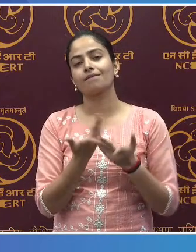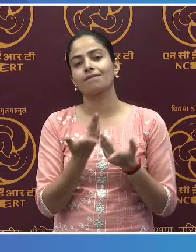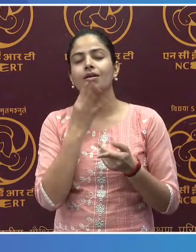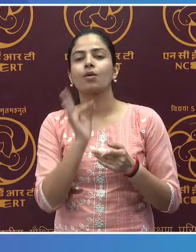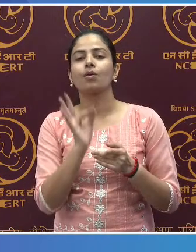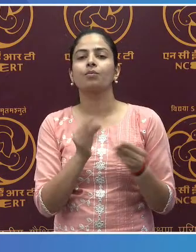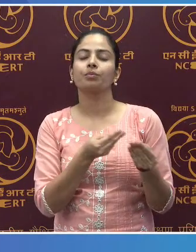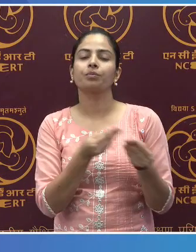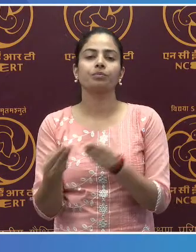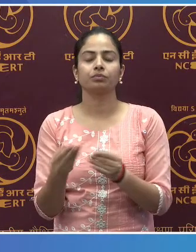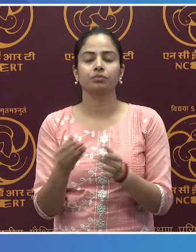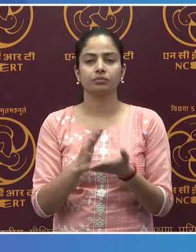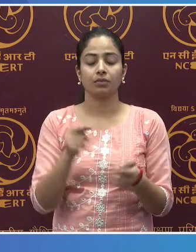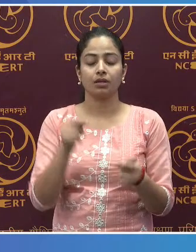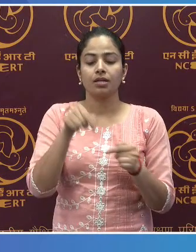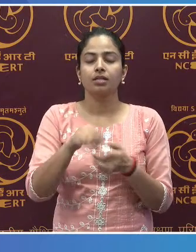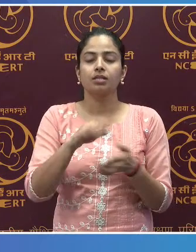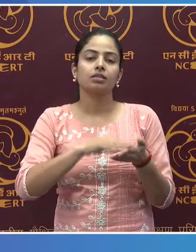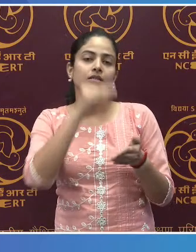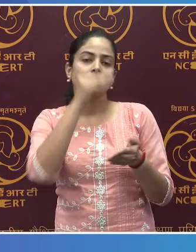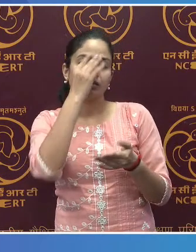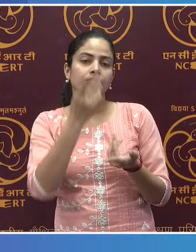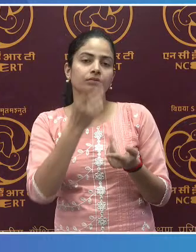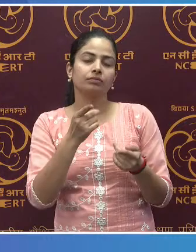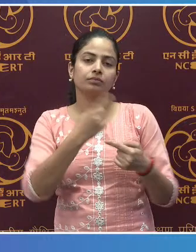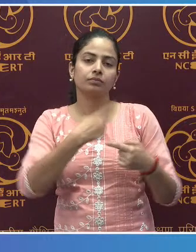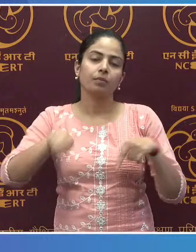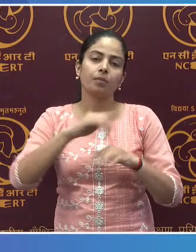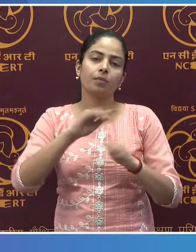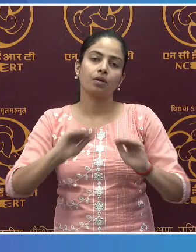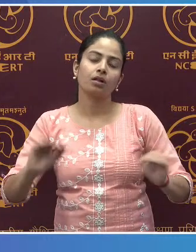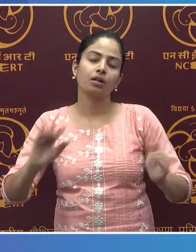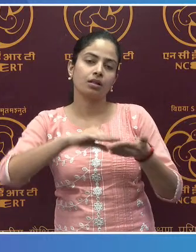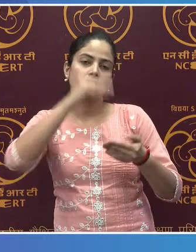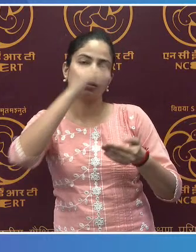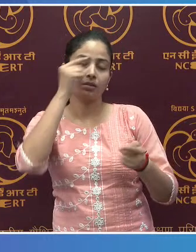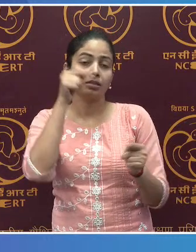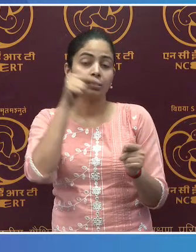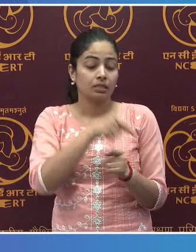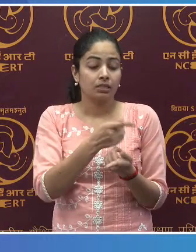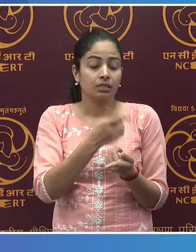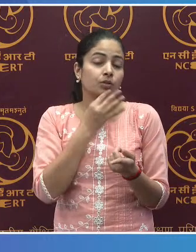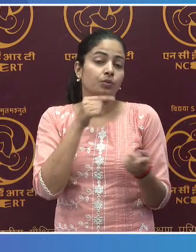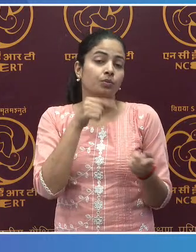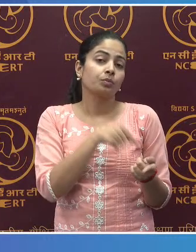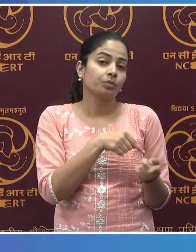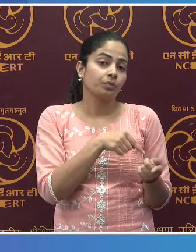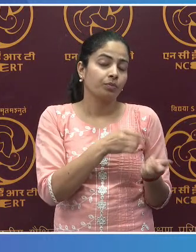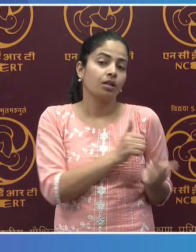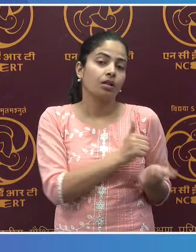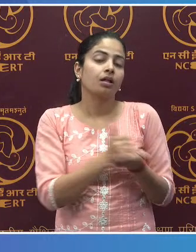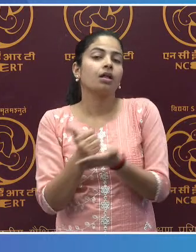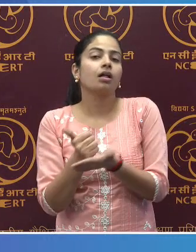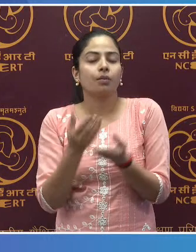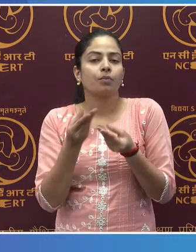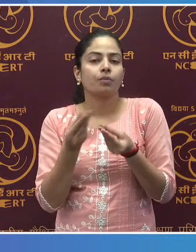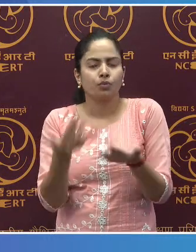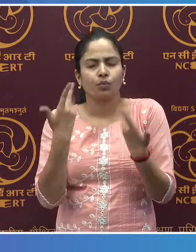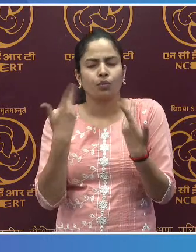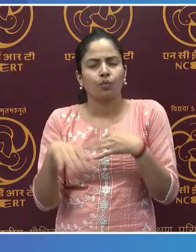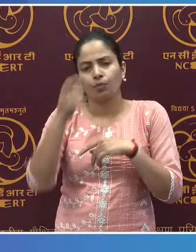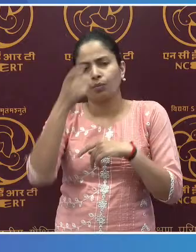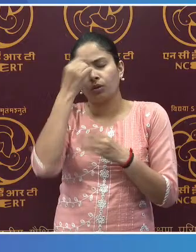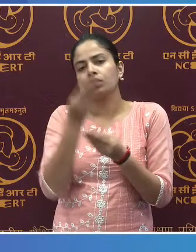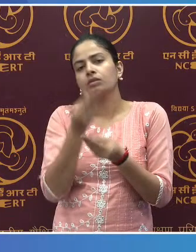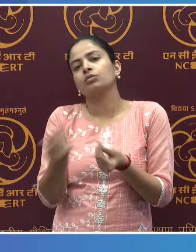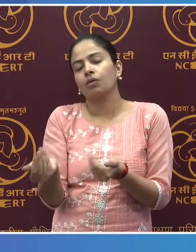thinking, that helps to develop critical thinking among the learners, and this critical thinking really helpful to solve the problem.